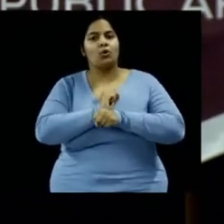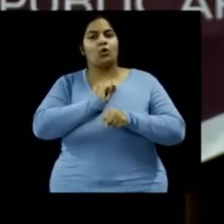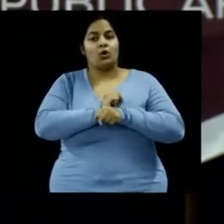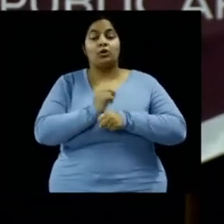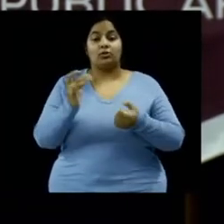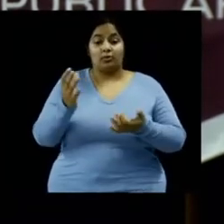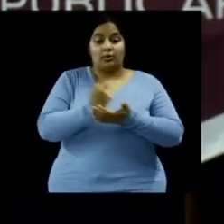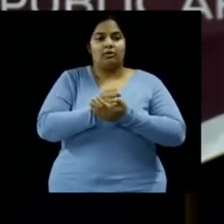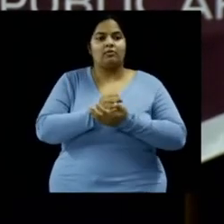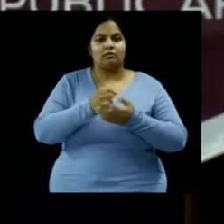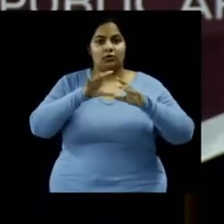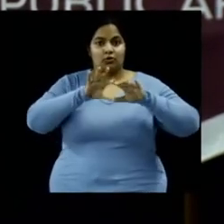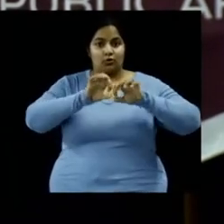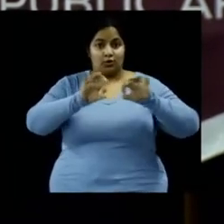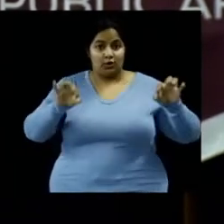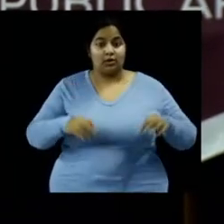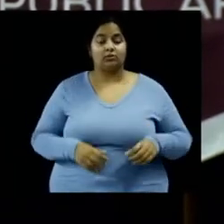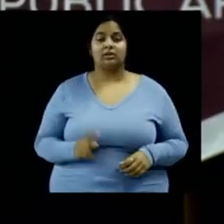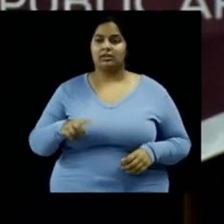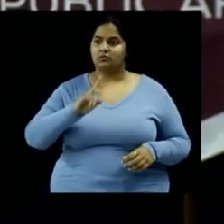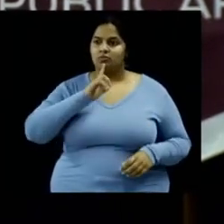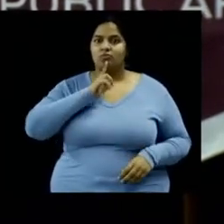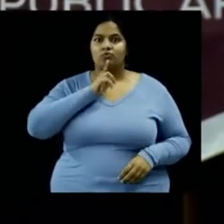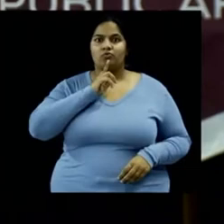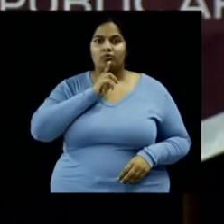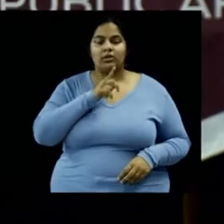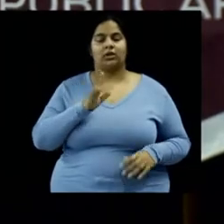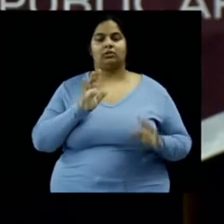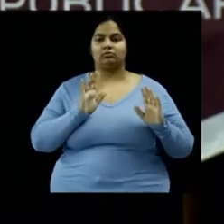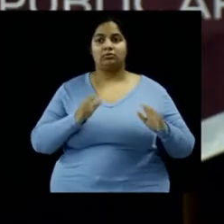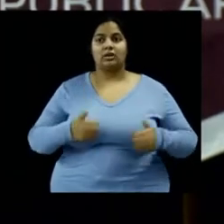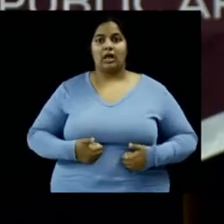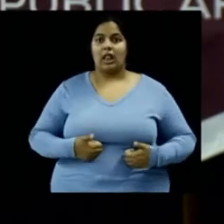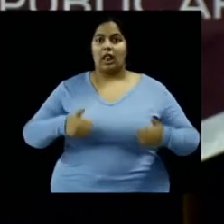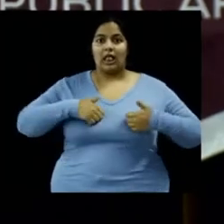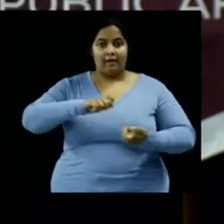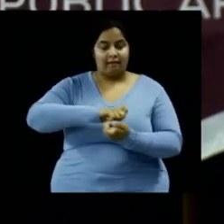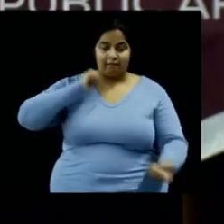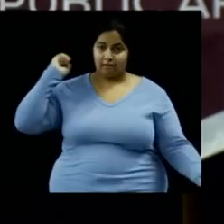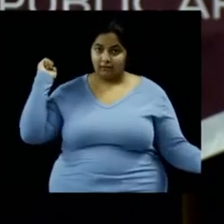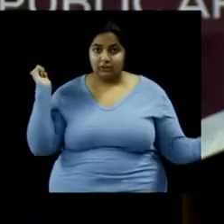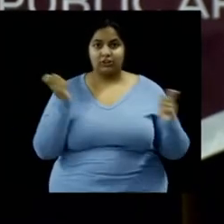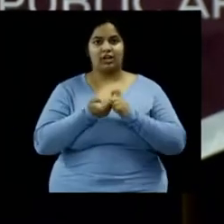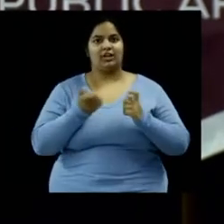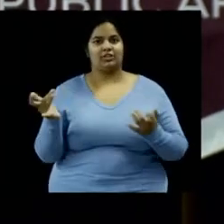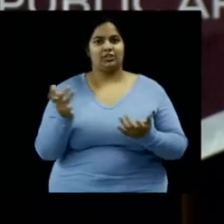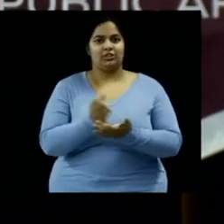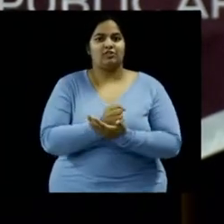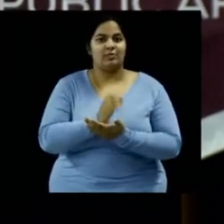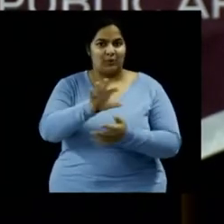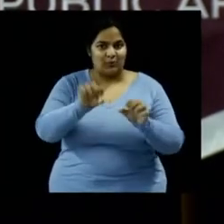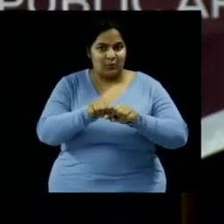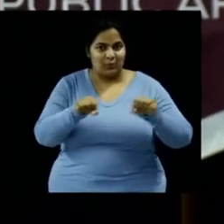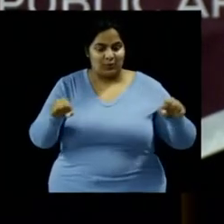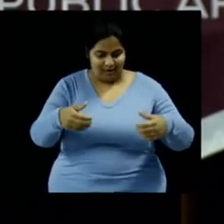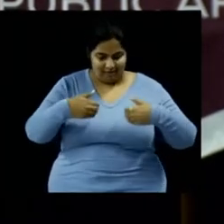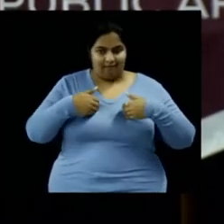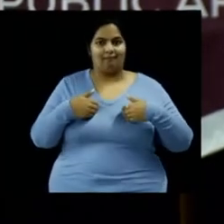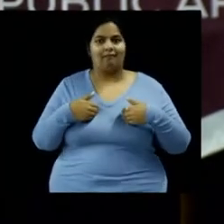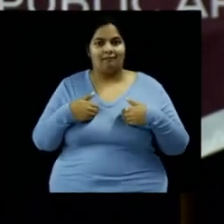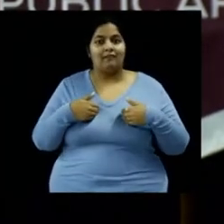degree, and this is certainly a life-altering achievement, a